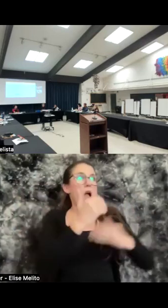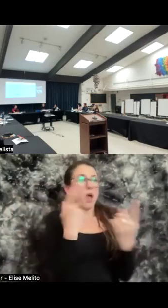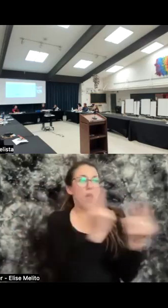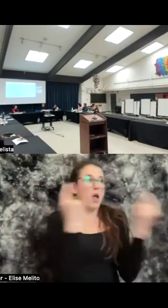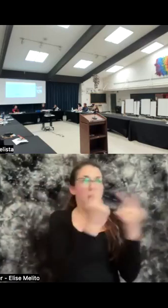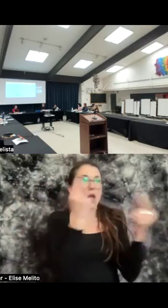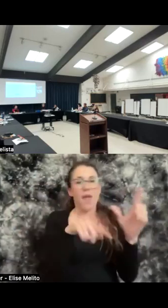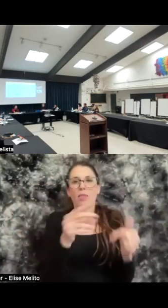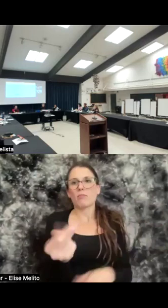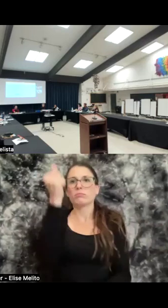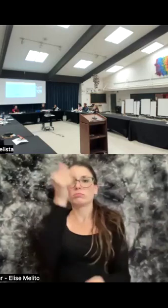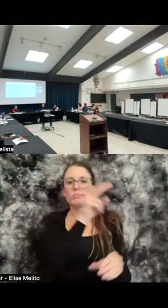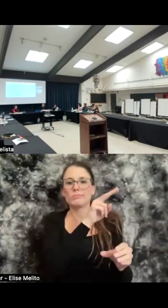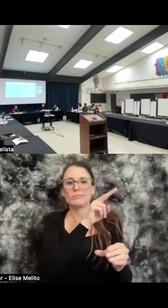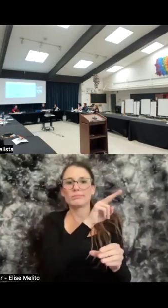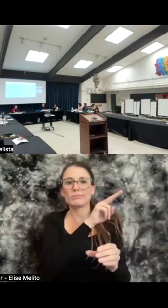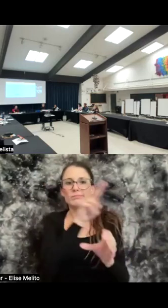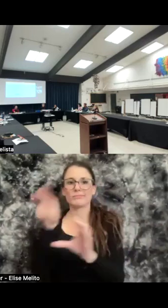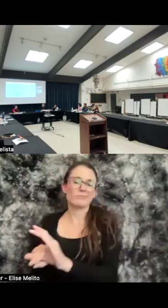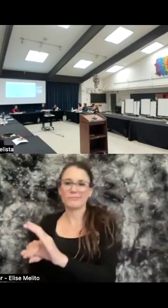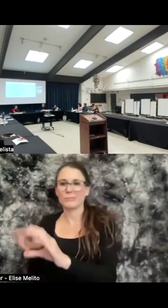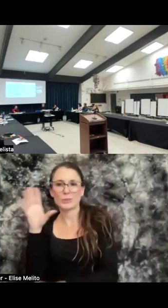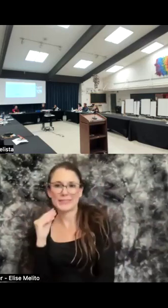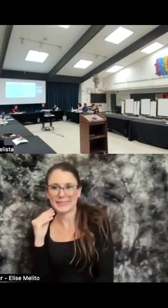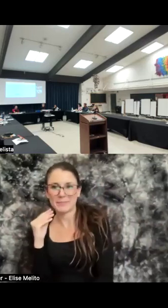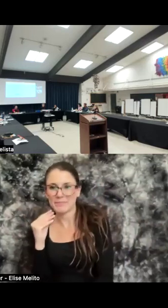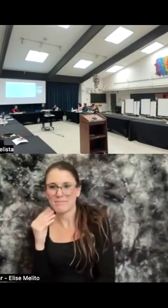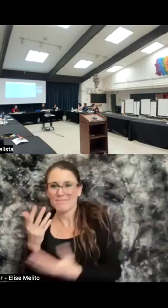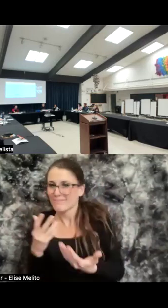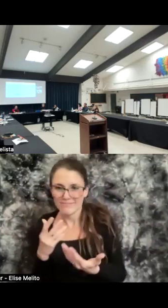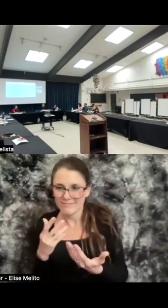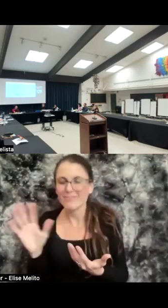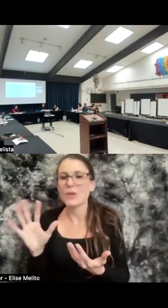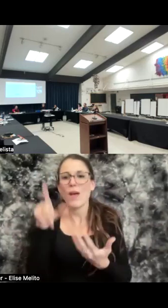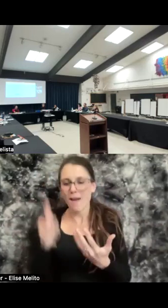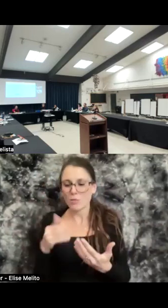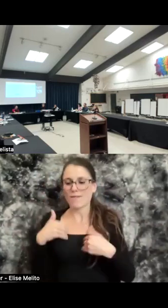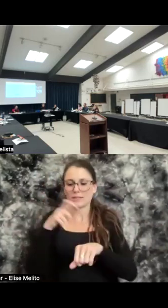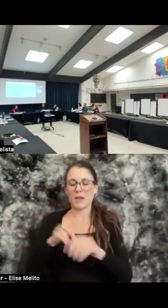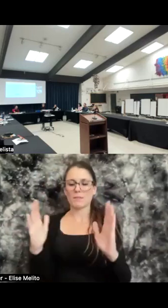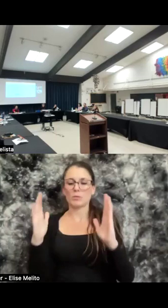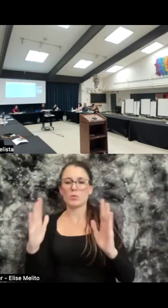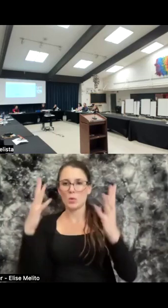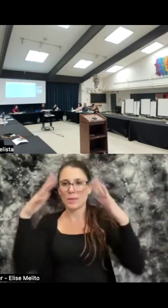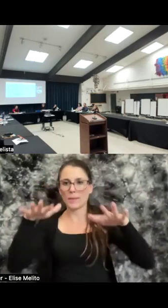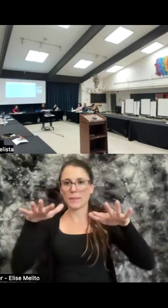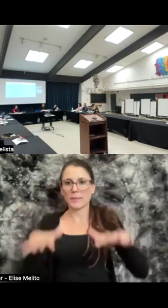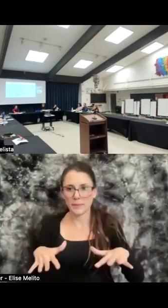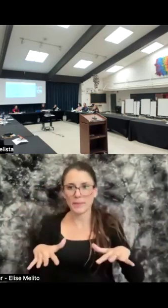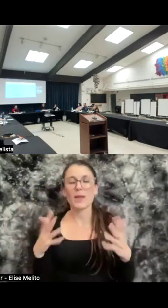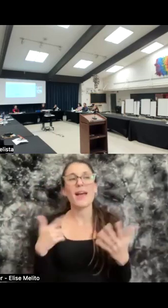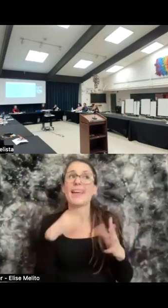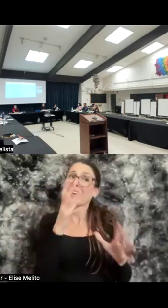So really part of that structure is having that wind down. And that includes like I hate to say it, but getting off the